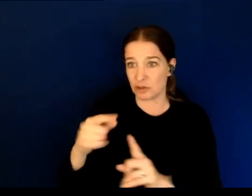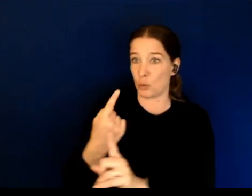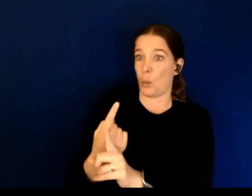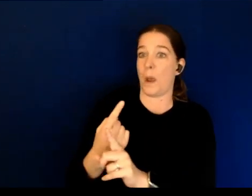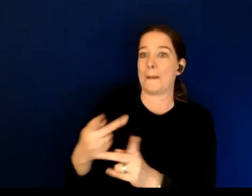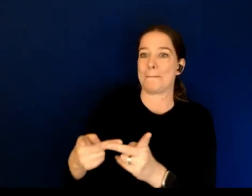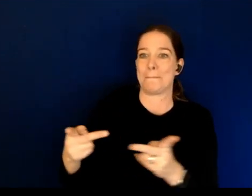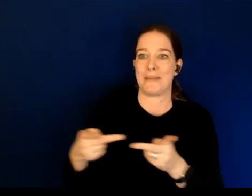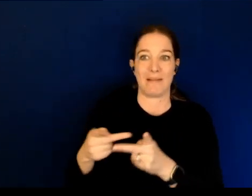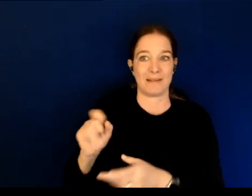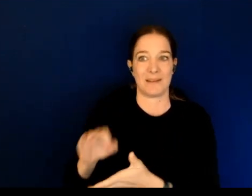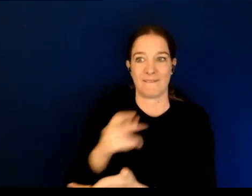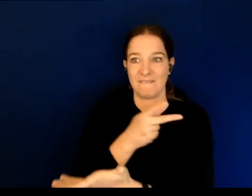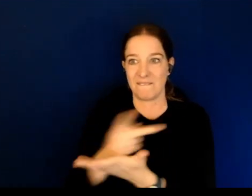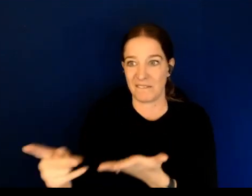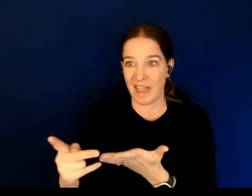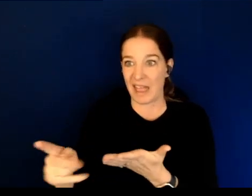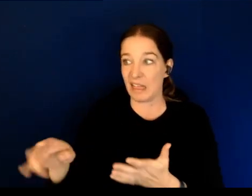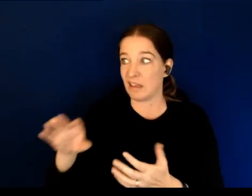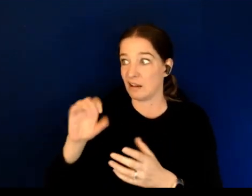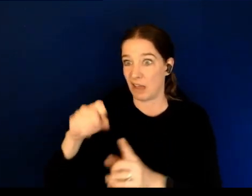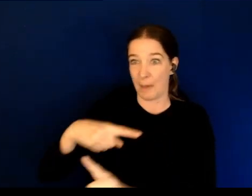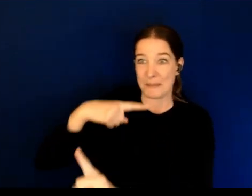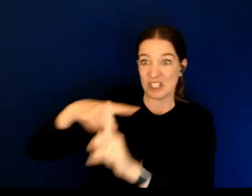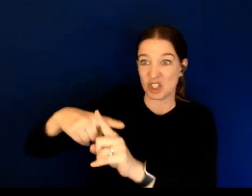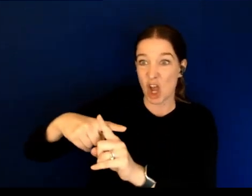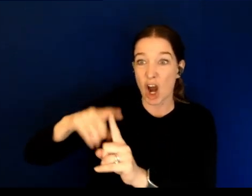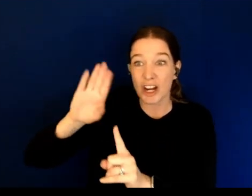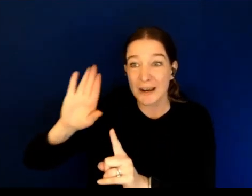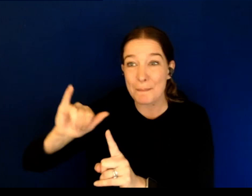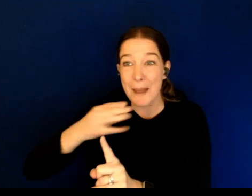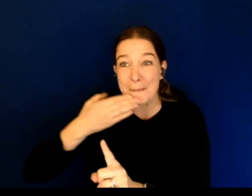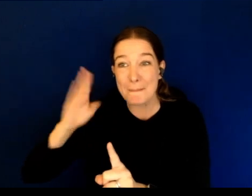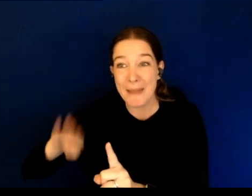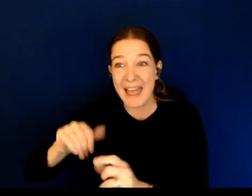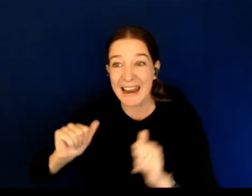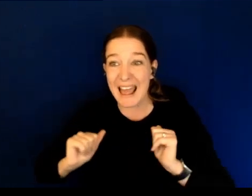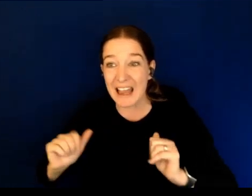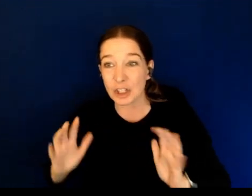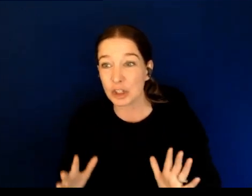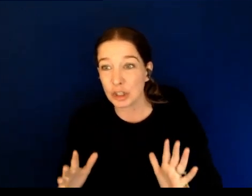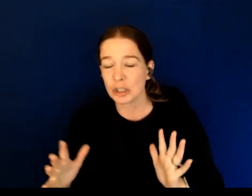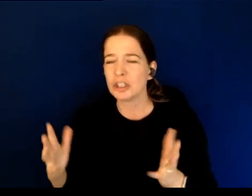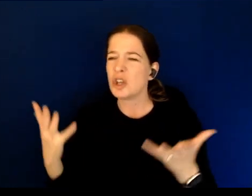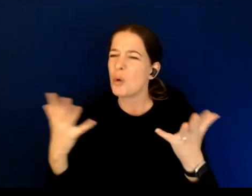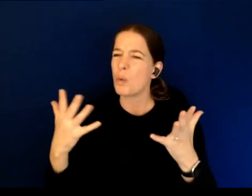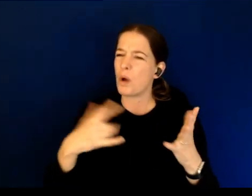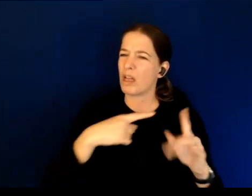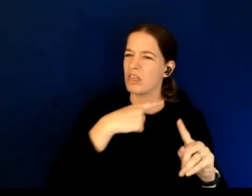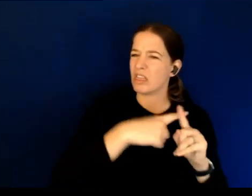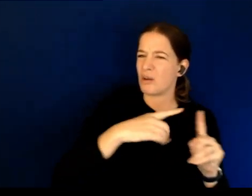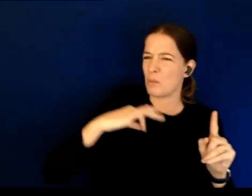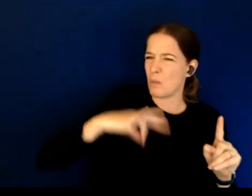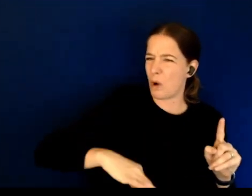and are a highly attractive target for threat actors. What pros outweigh these cons?